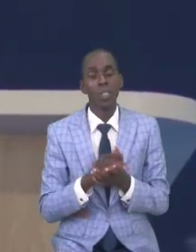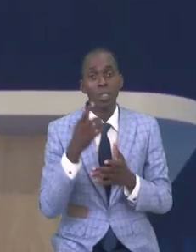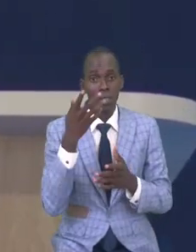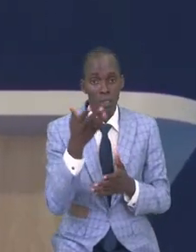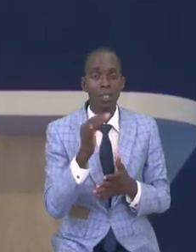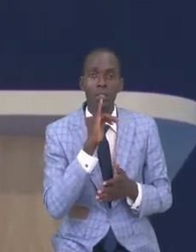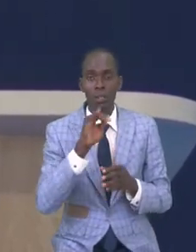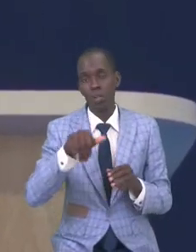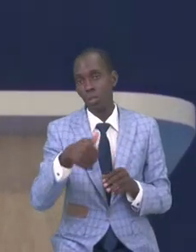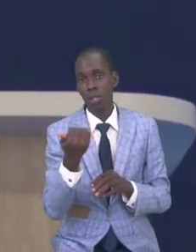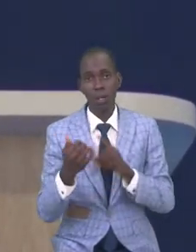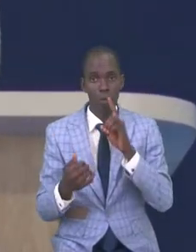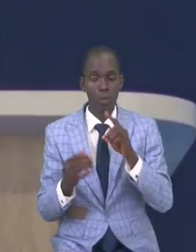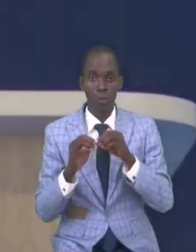also